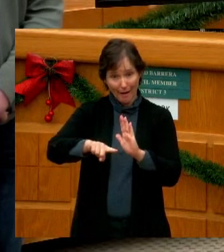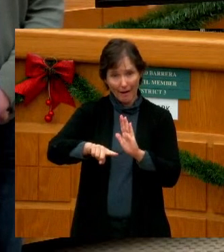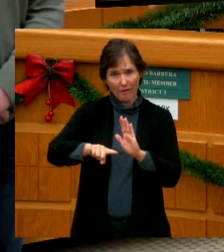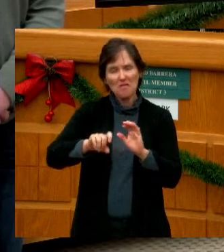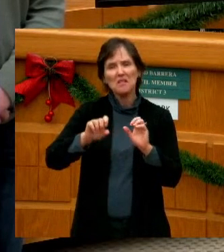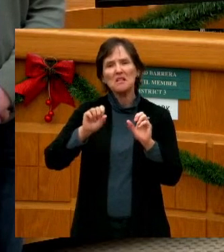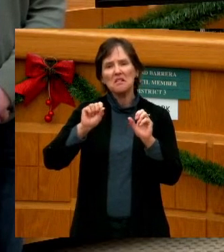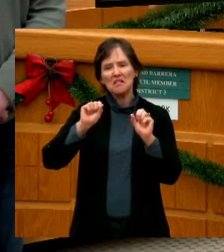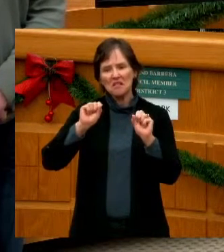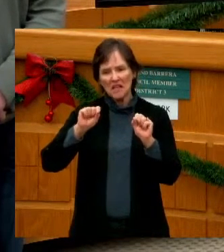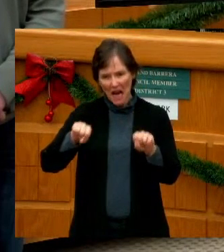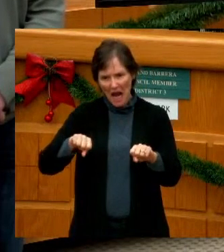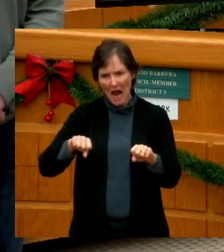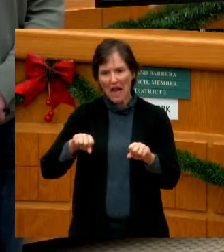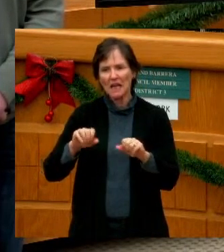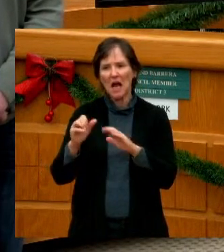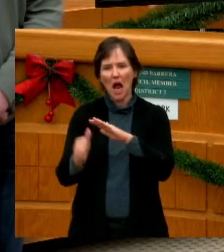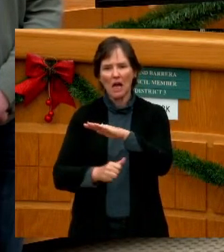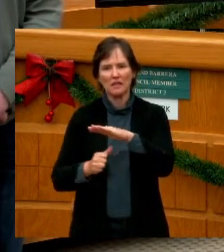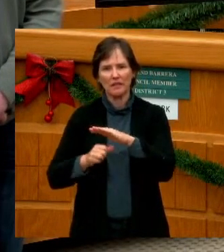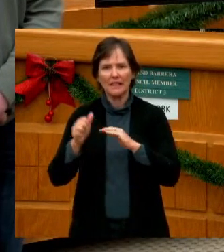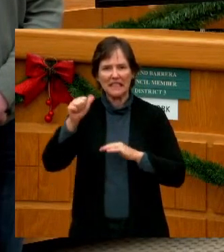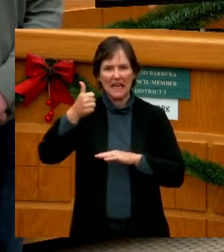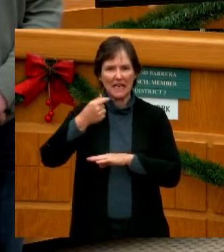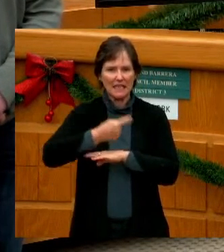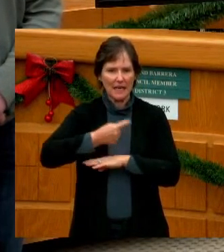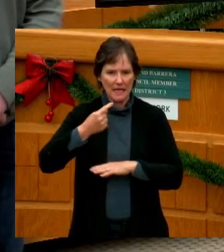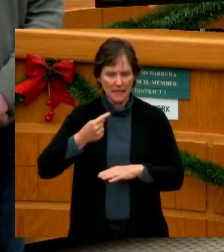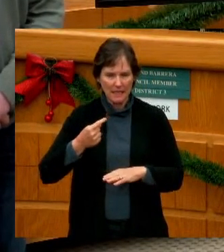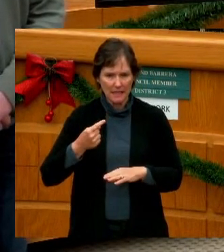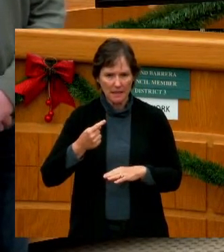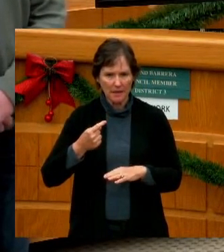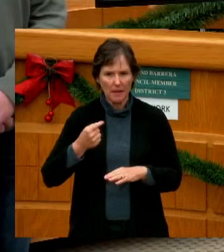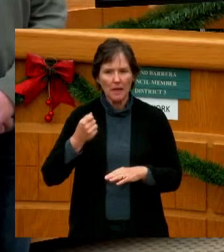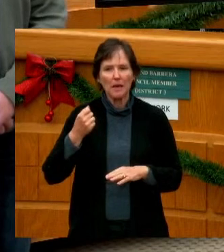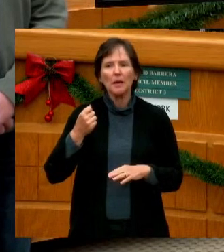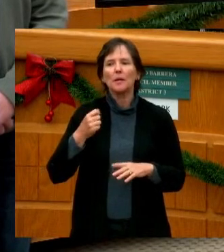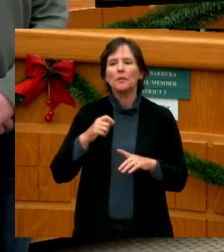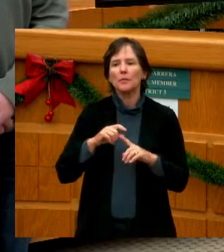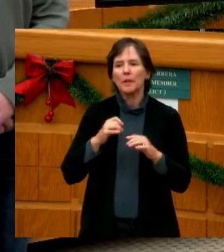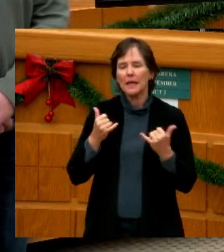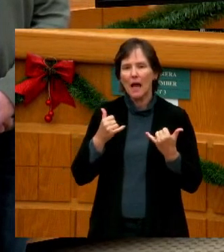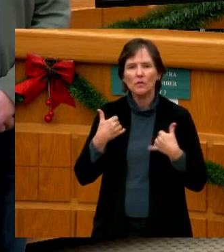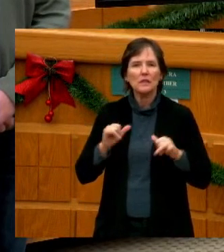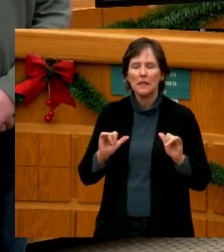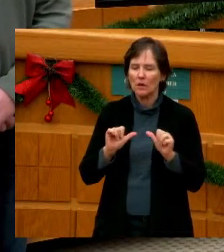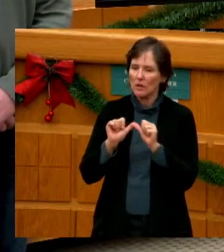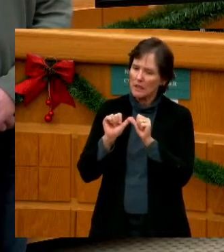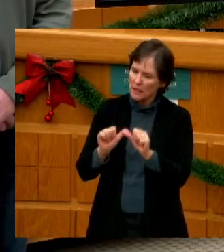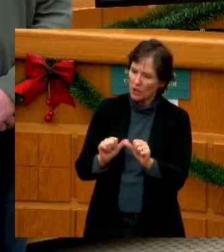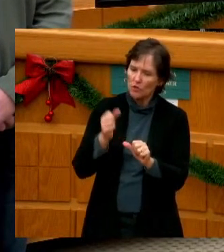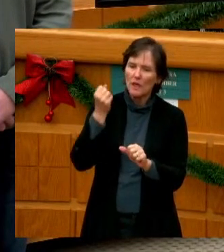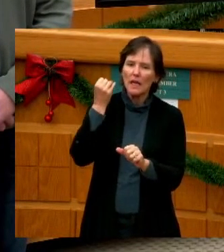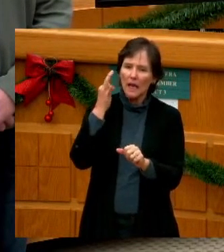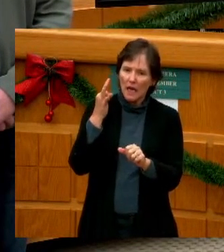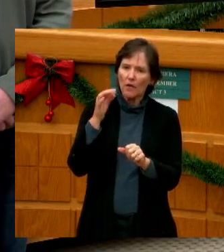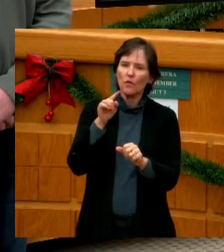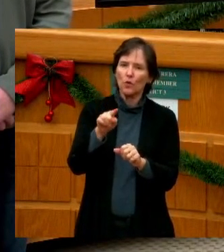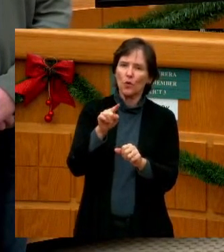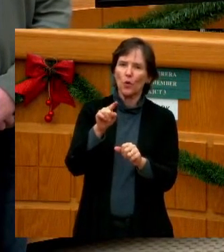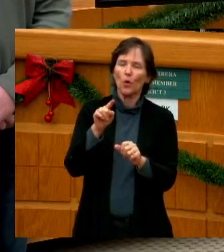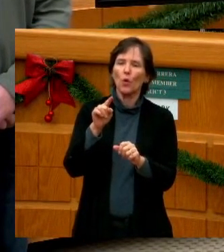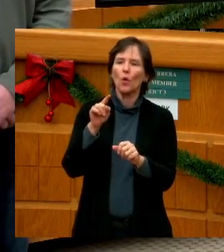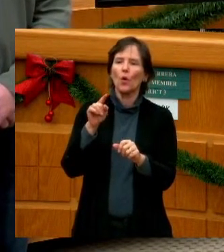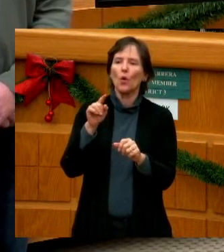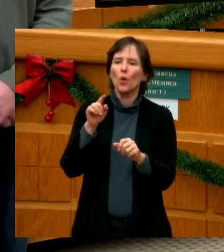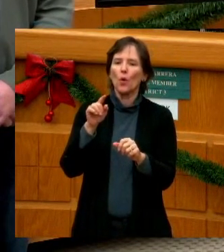look at that a little bit more closely. But now the isolation, if you're positive, you have to be in isolation for 10 days. If you're exposed to a positive, you have to